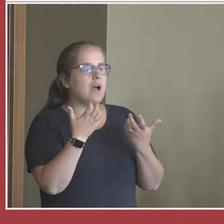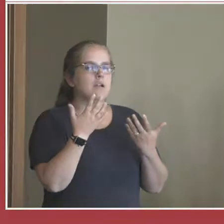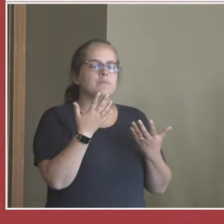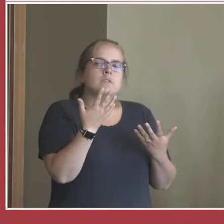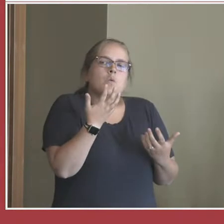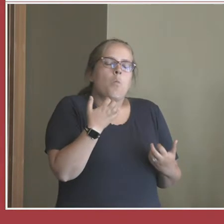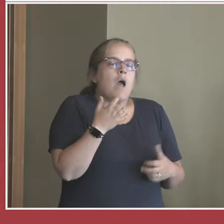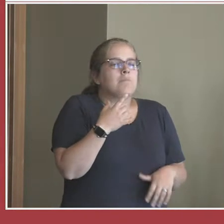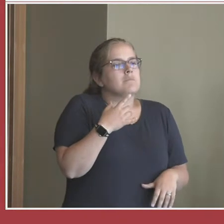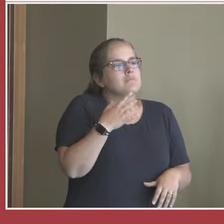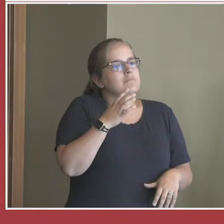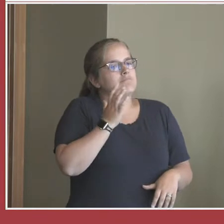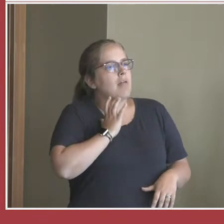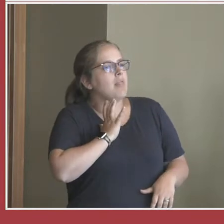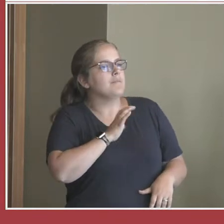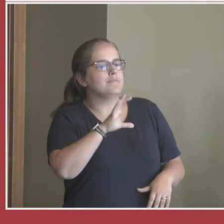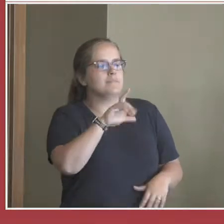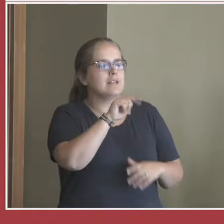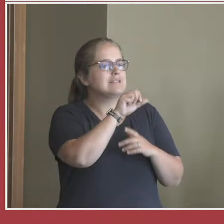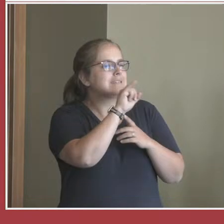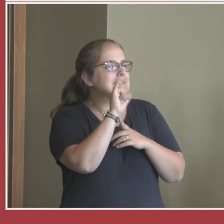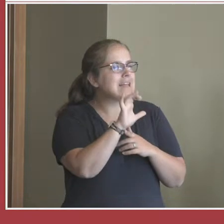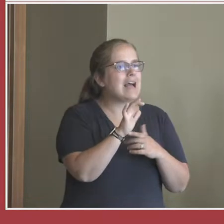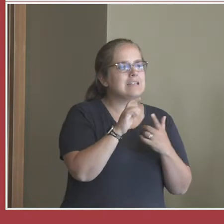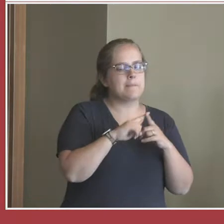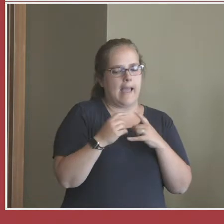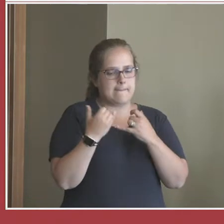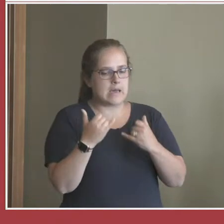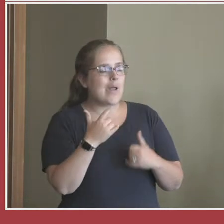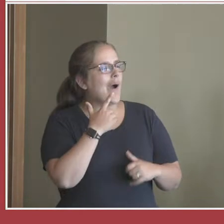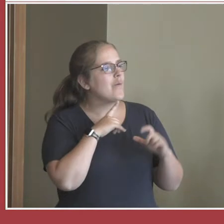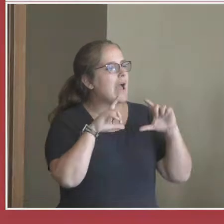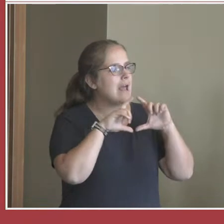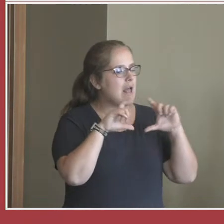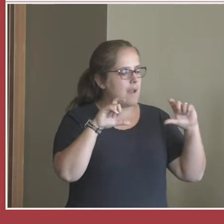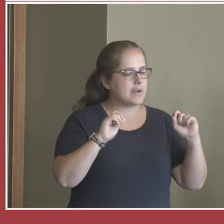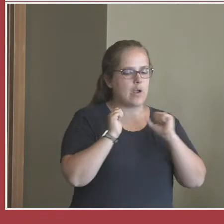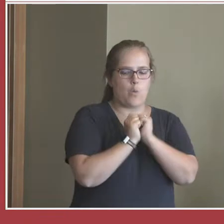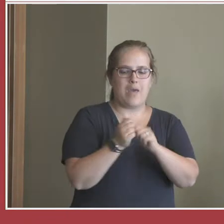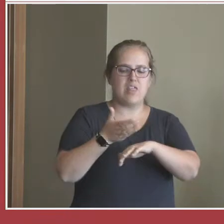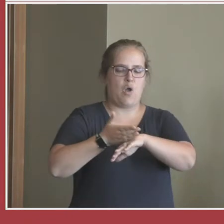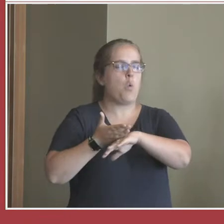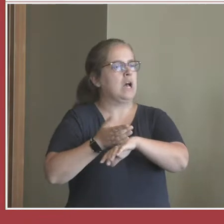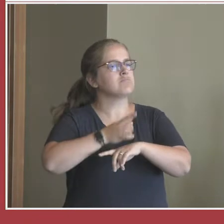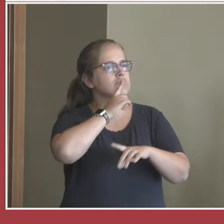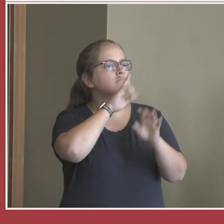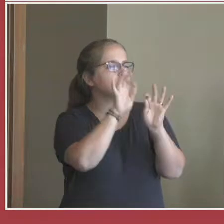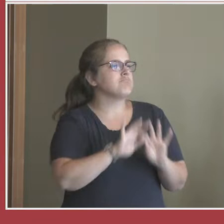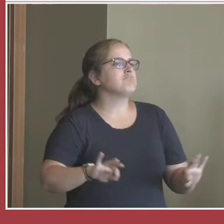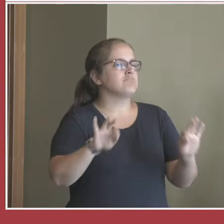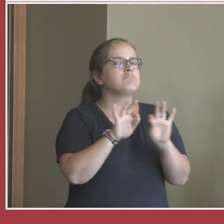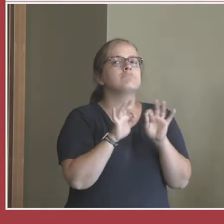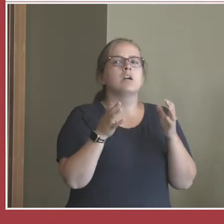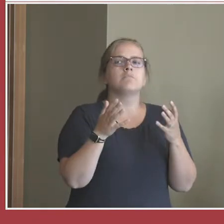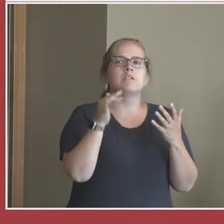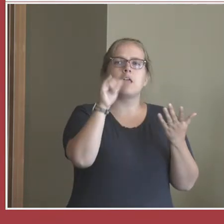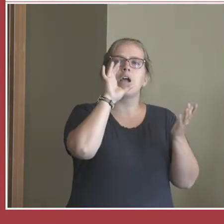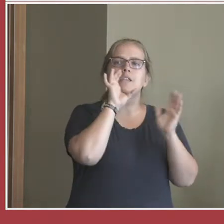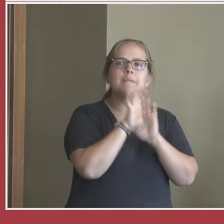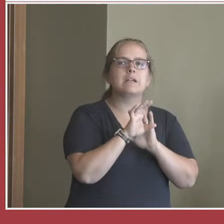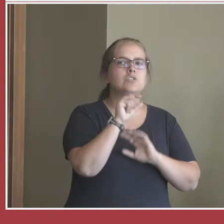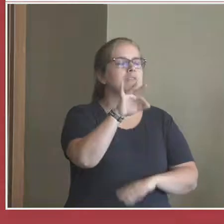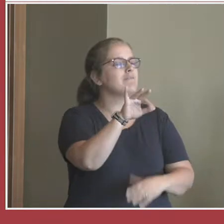but modern red brick with wood was really important, and these are just pictures